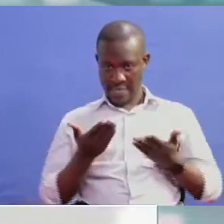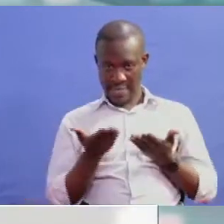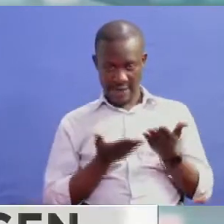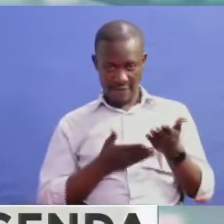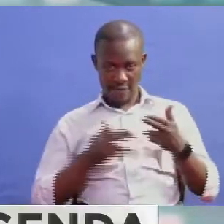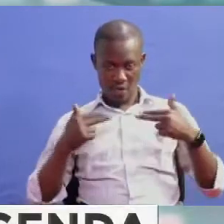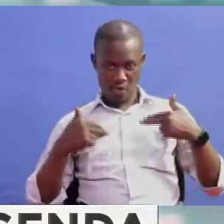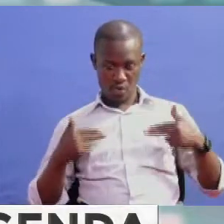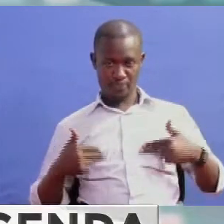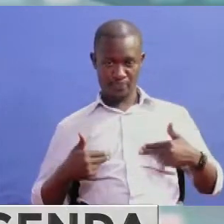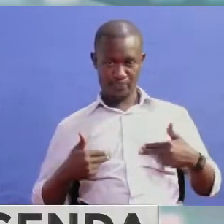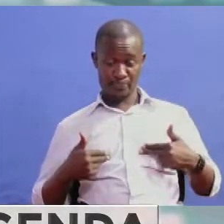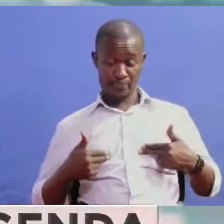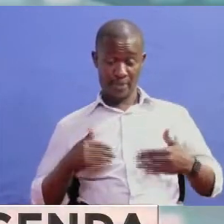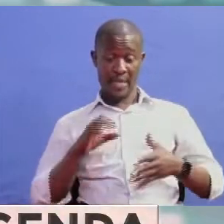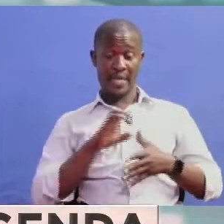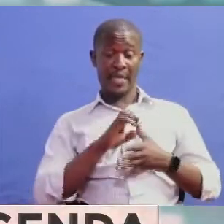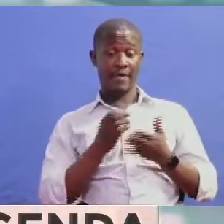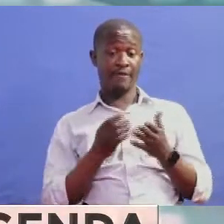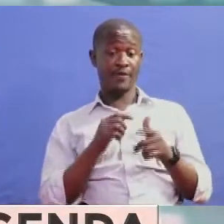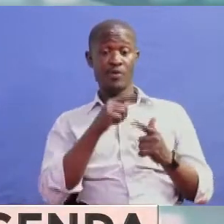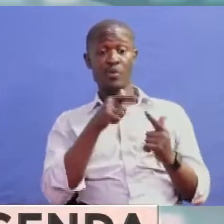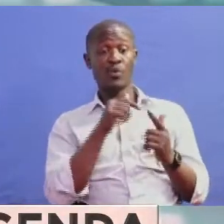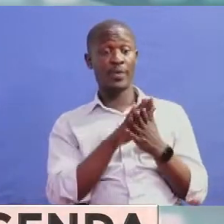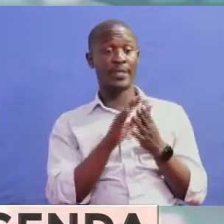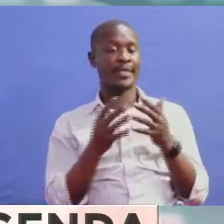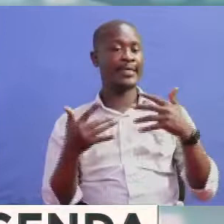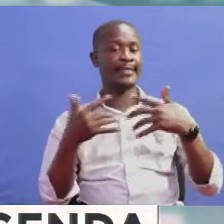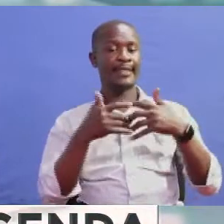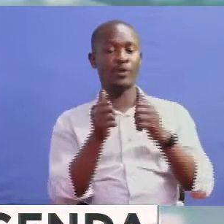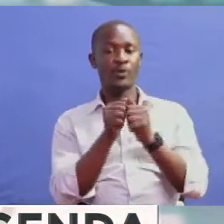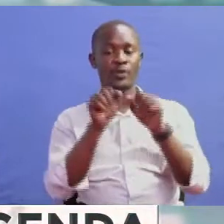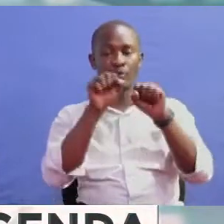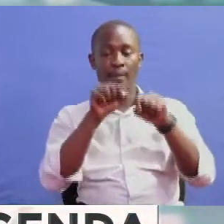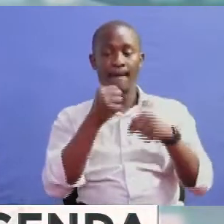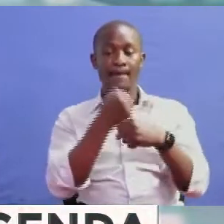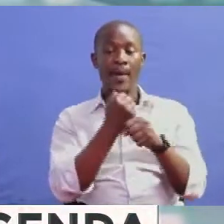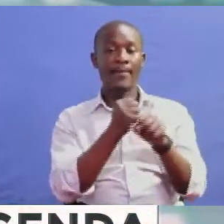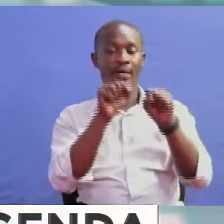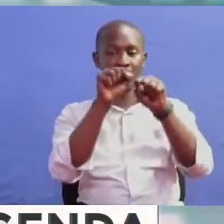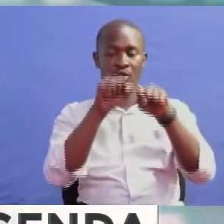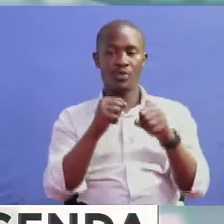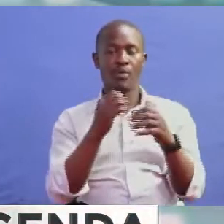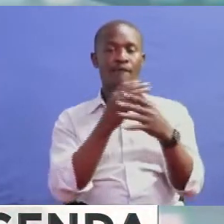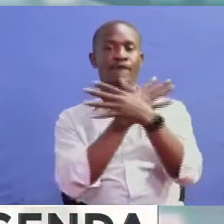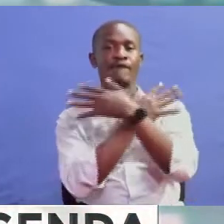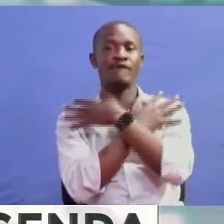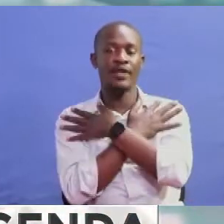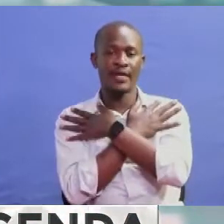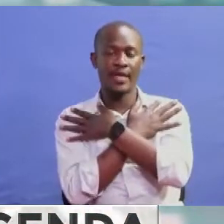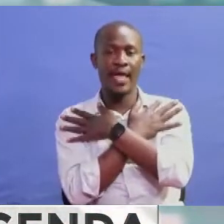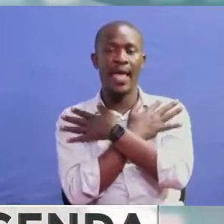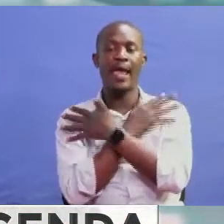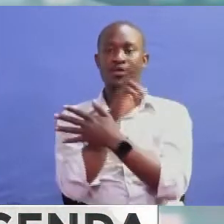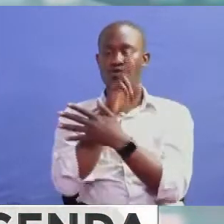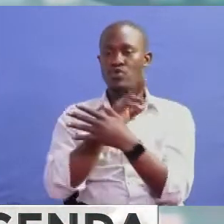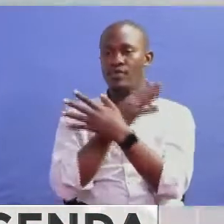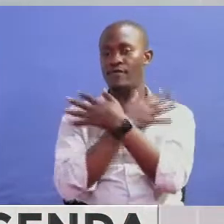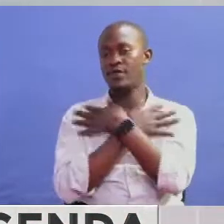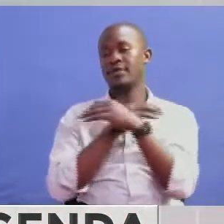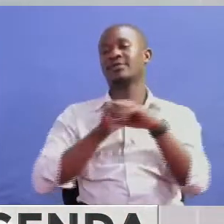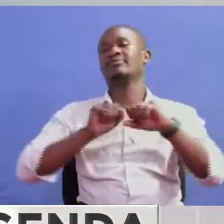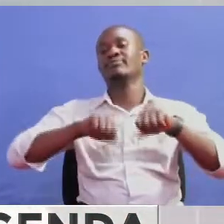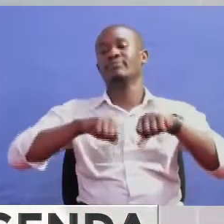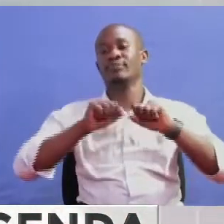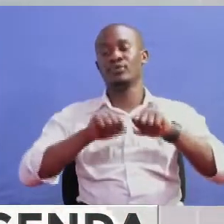beings. Even when they interact with your systems, make that system as friendly and as user-friendly as possible. So